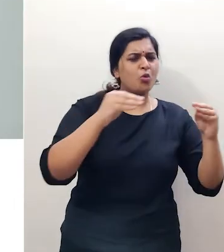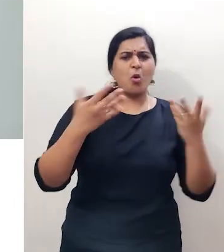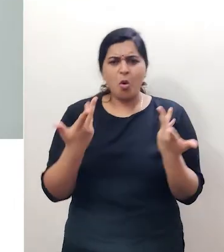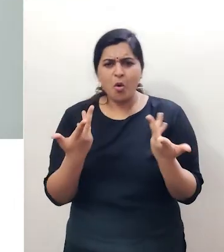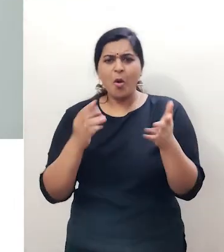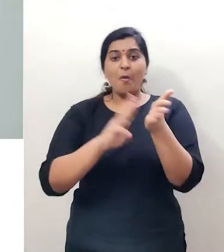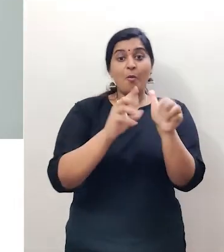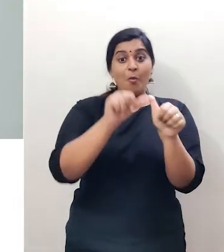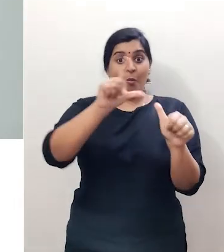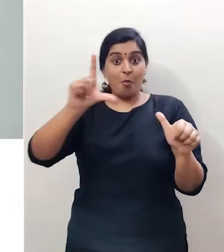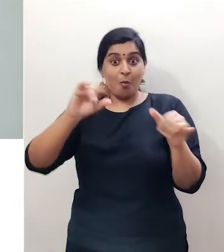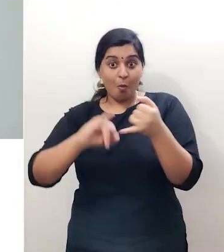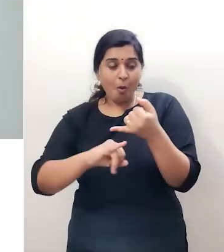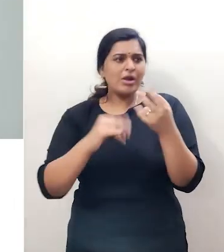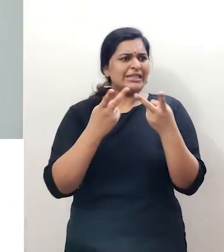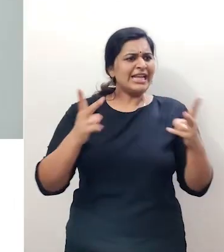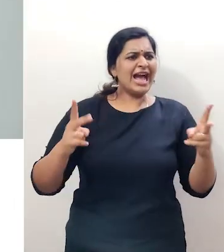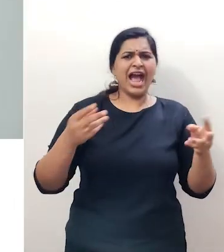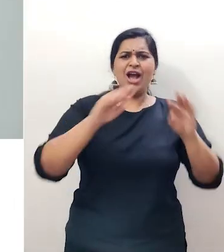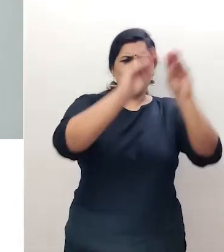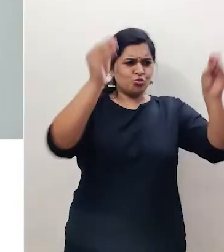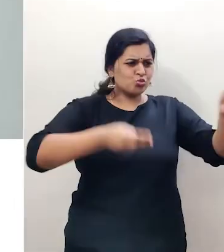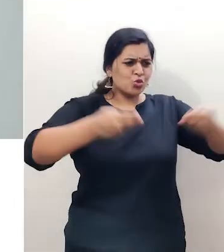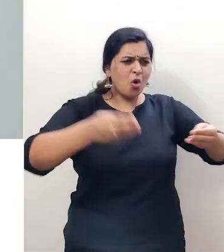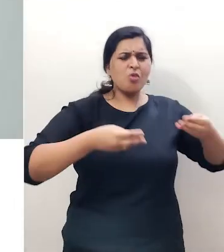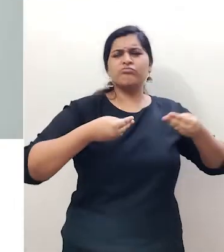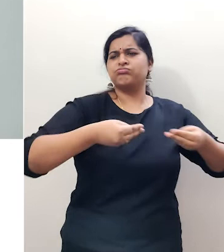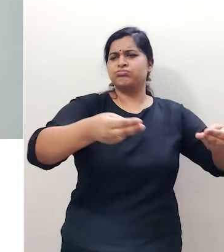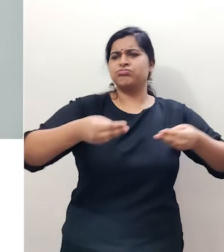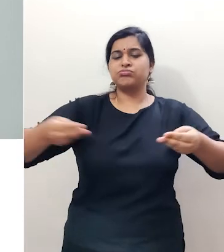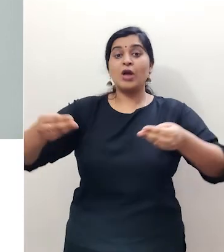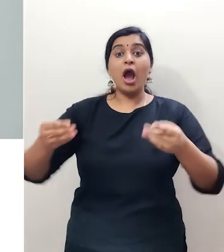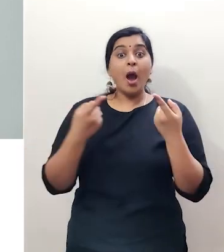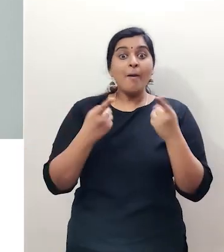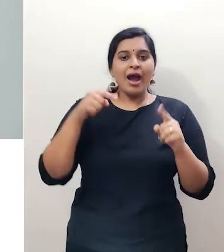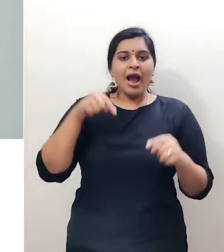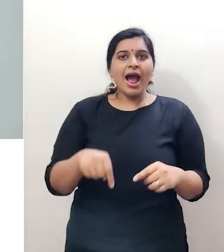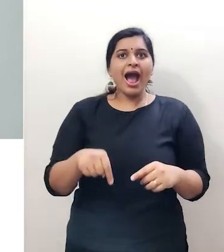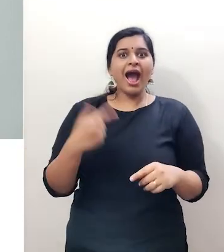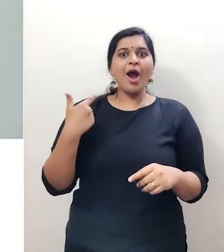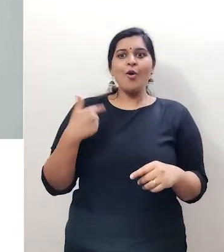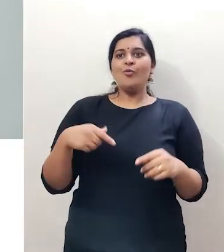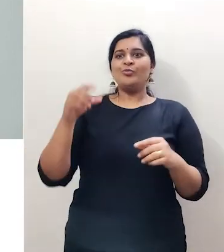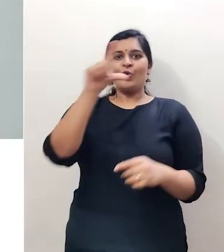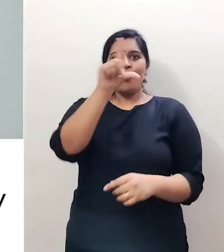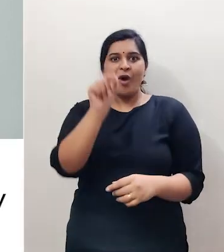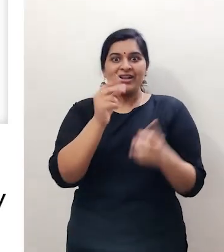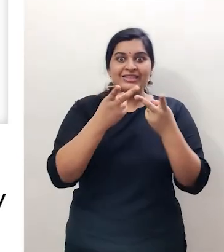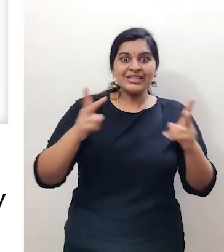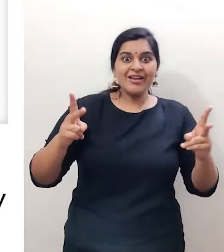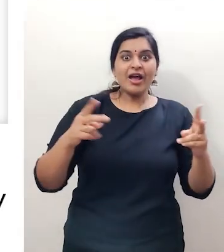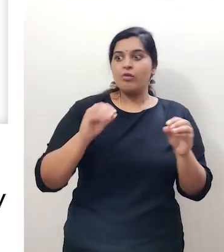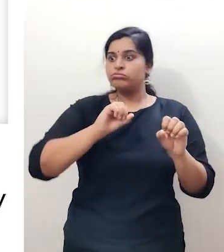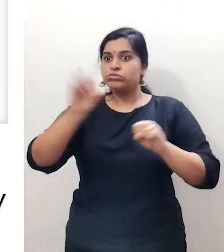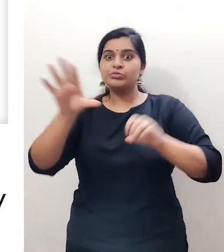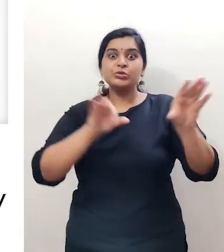from annual craft festivals to stores in the many malls around the country. But perhaps more interesting is to witness